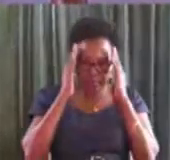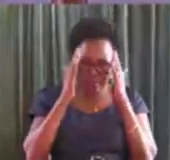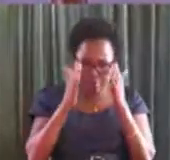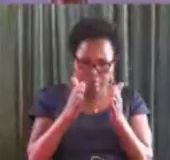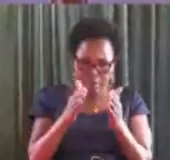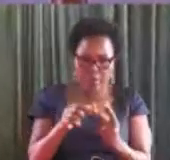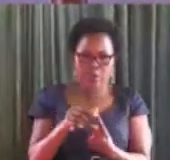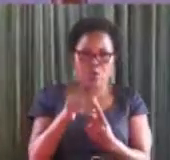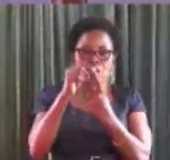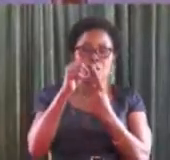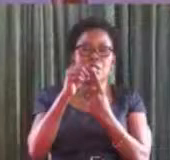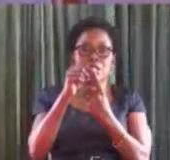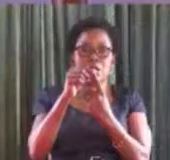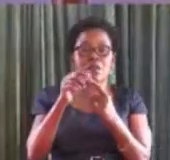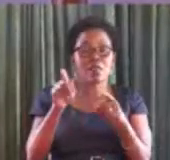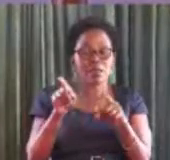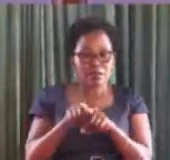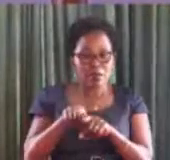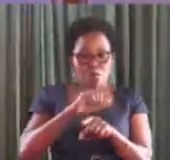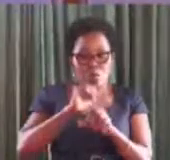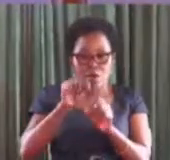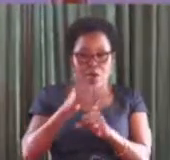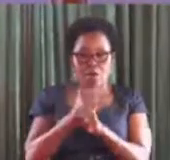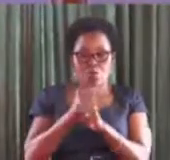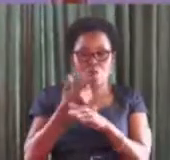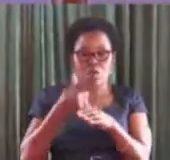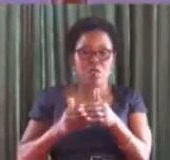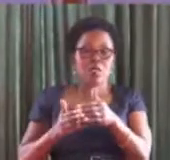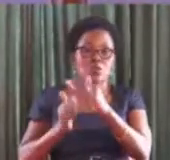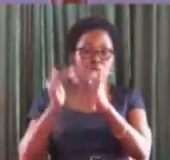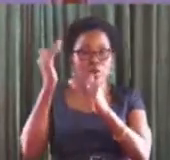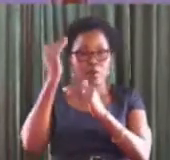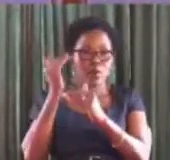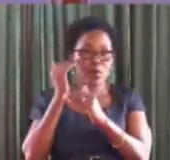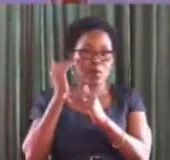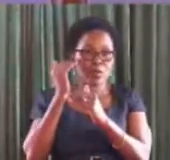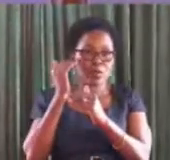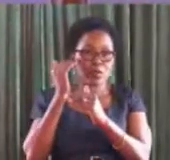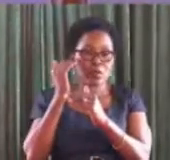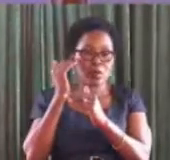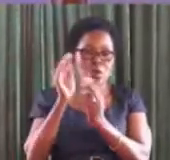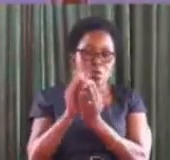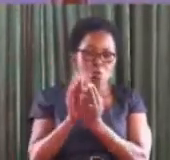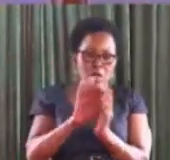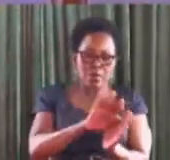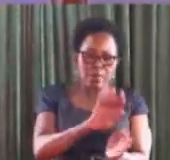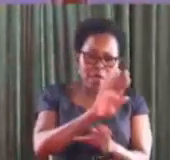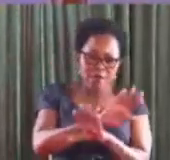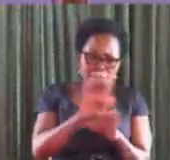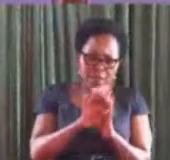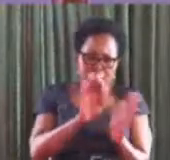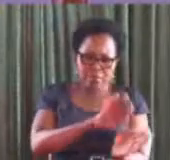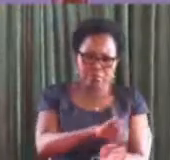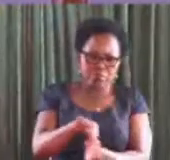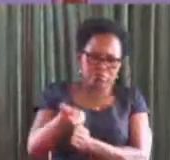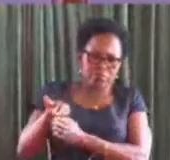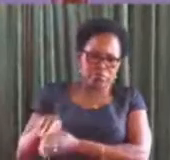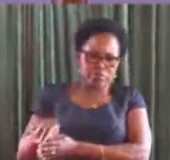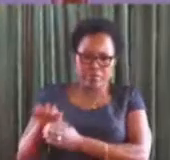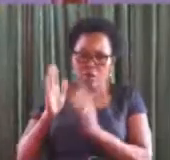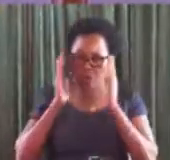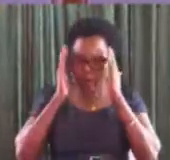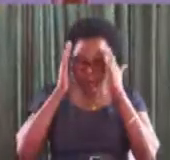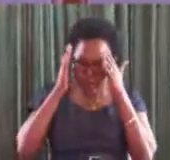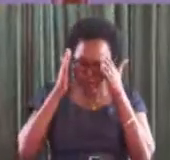be used in the Supreme Court as they come. You put aside everything else and concentrate on